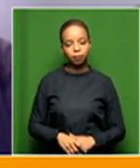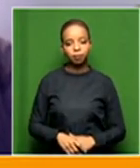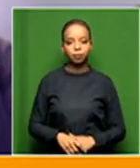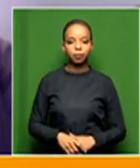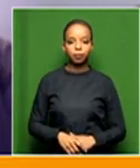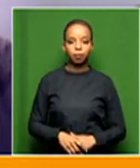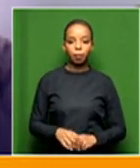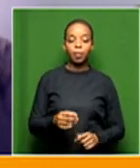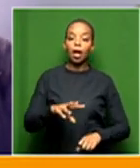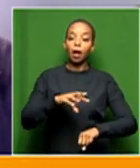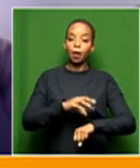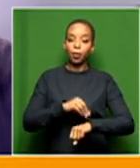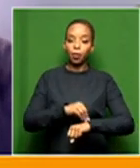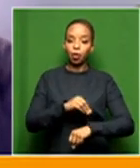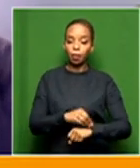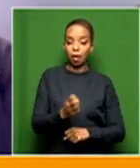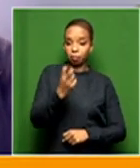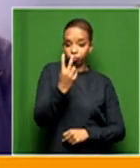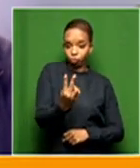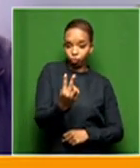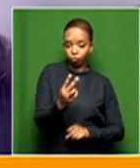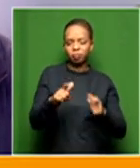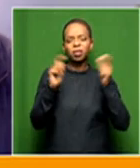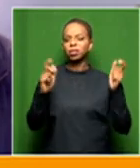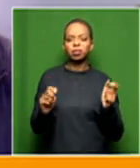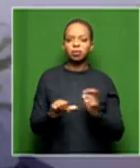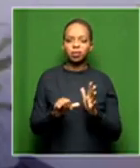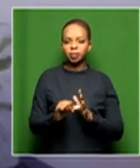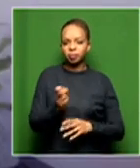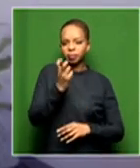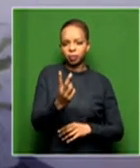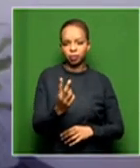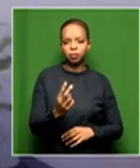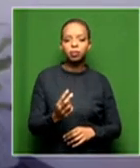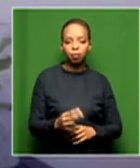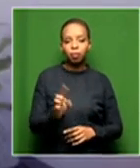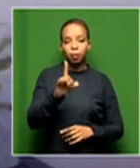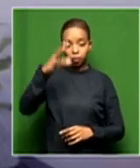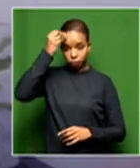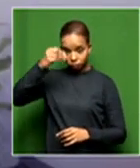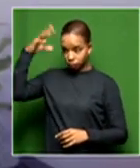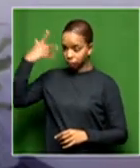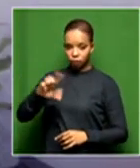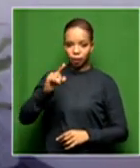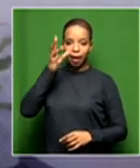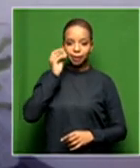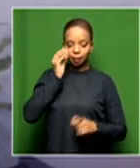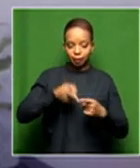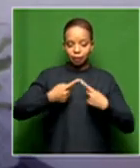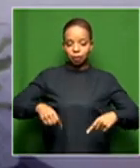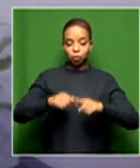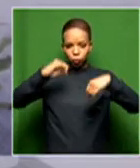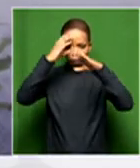two big problems, I think. The one is that it's often the forgotten about part of the experience. Our focus is so much on the